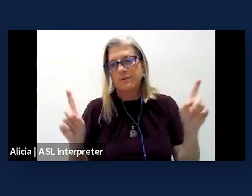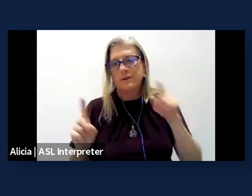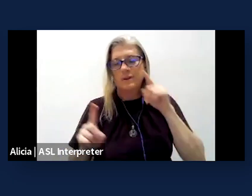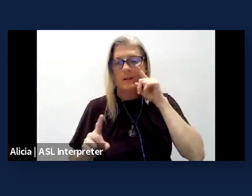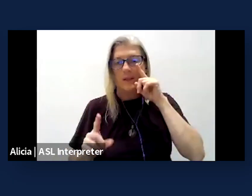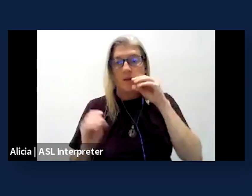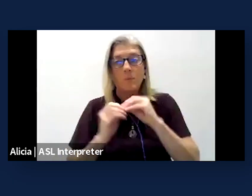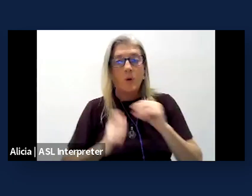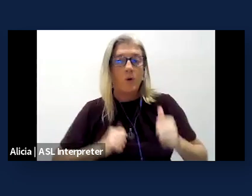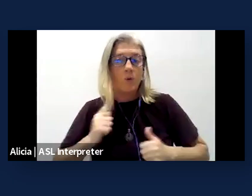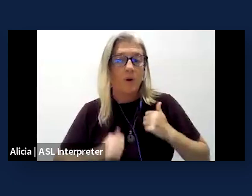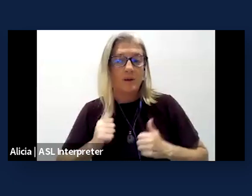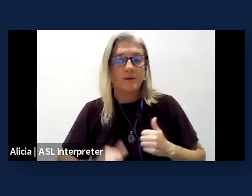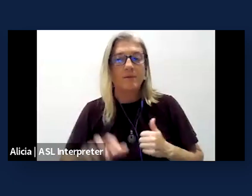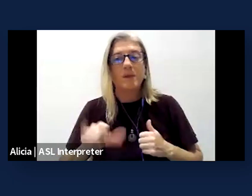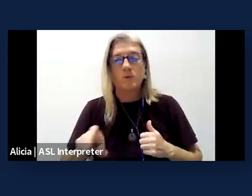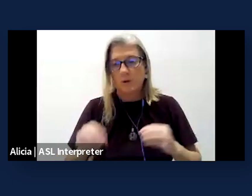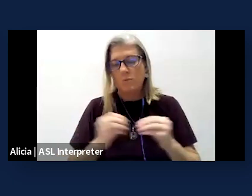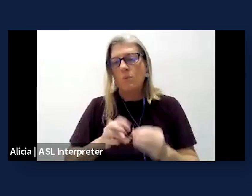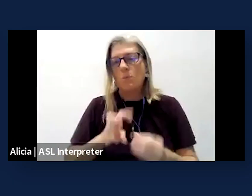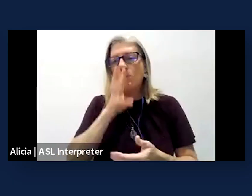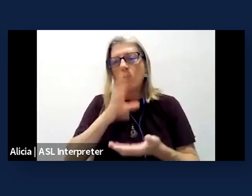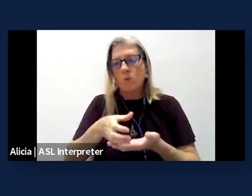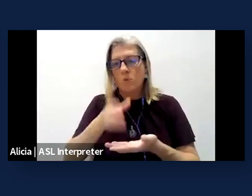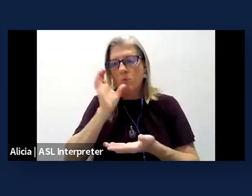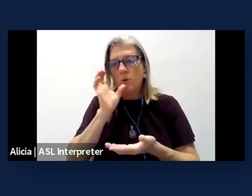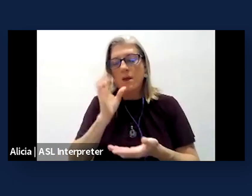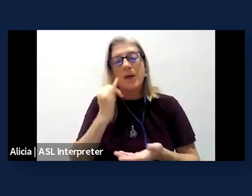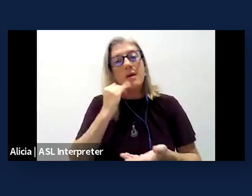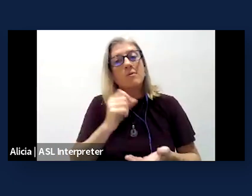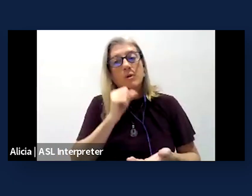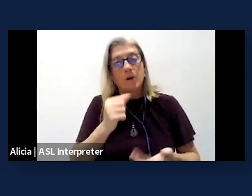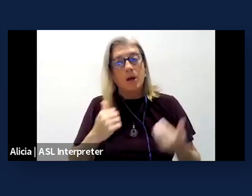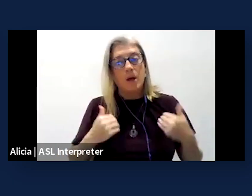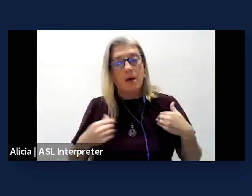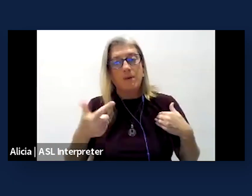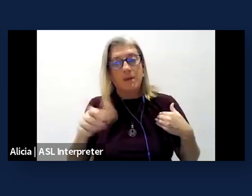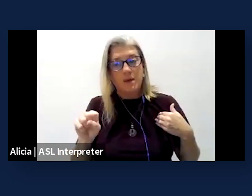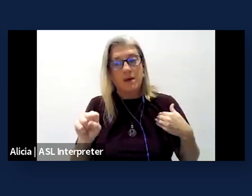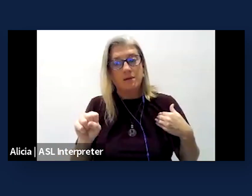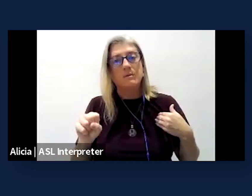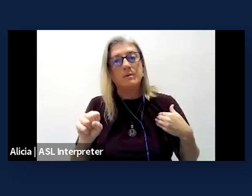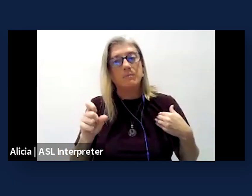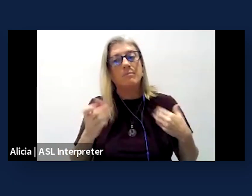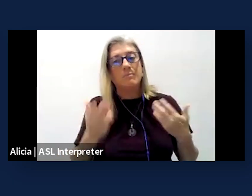more aggressive, then that's when you have to hydrate. and if you're not having gas, that's a sign that you may need to go to the